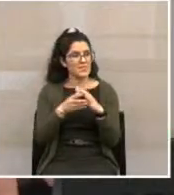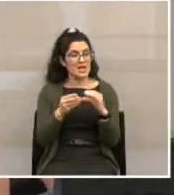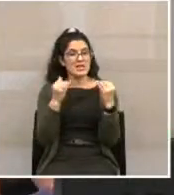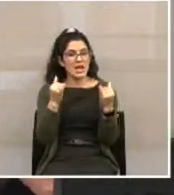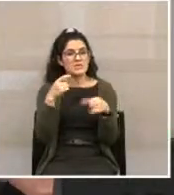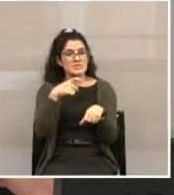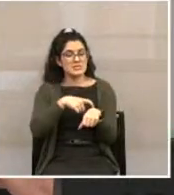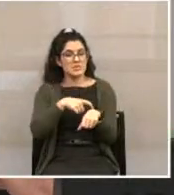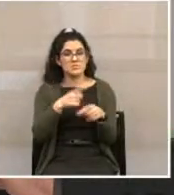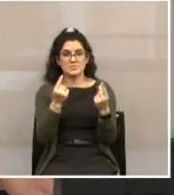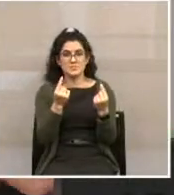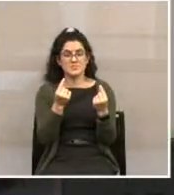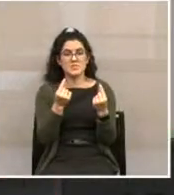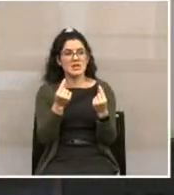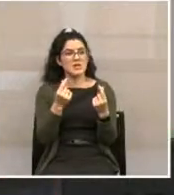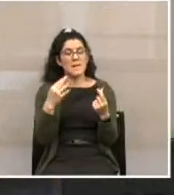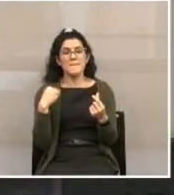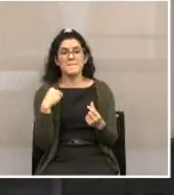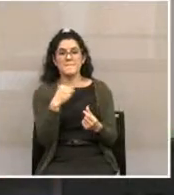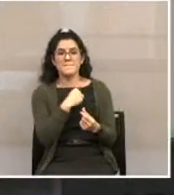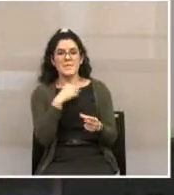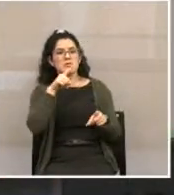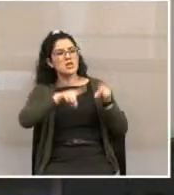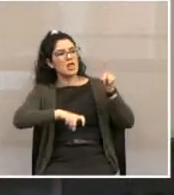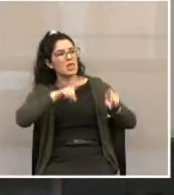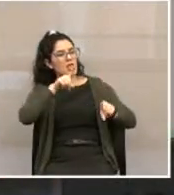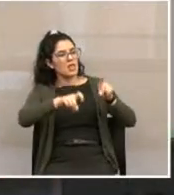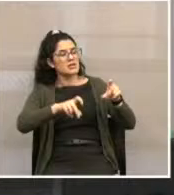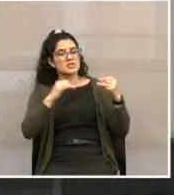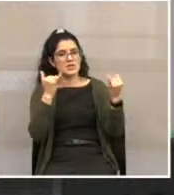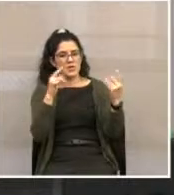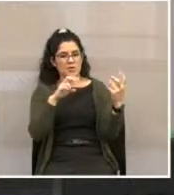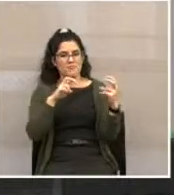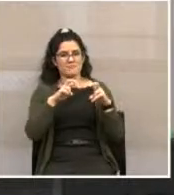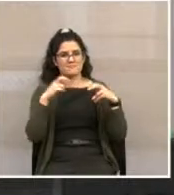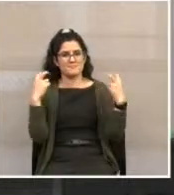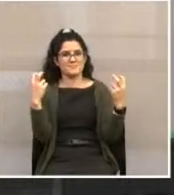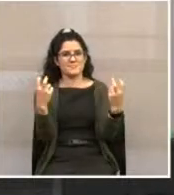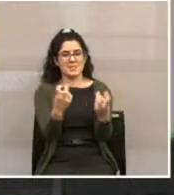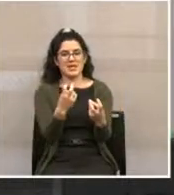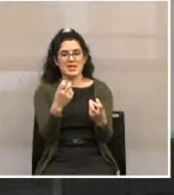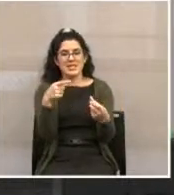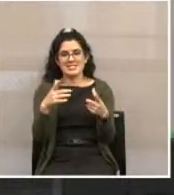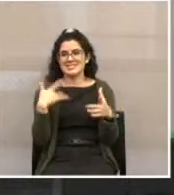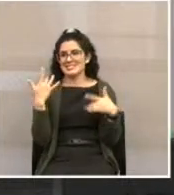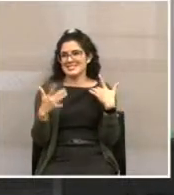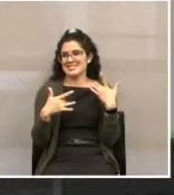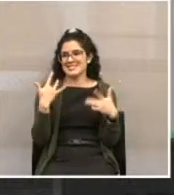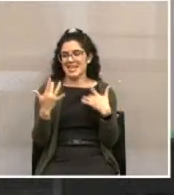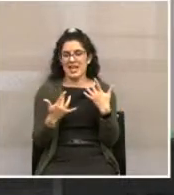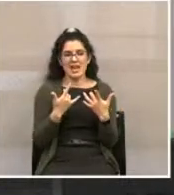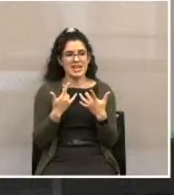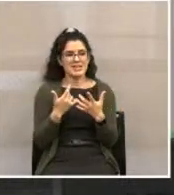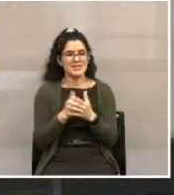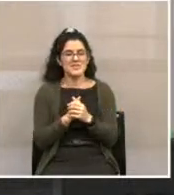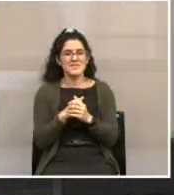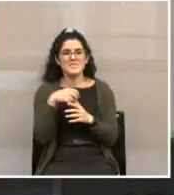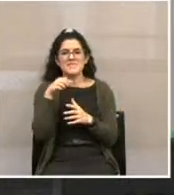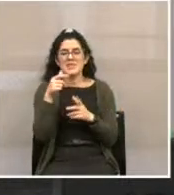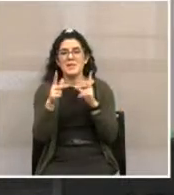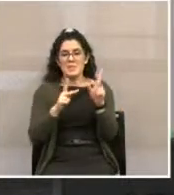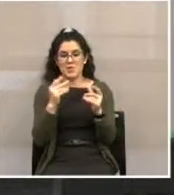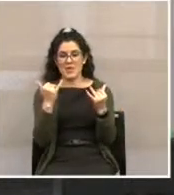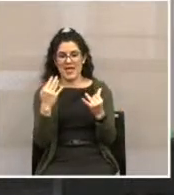our members to ask questions. In hearings and roundtables like this is always the exciting part of any hearing, when the members